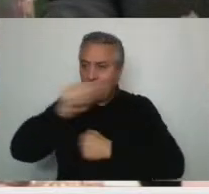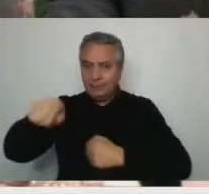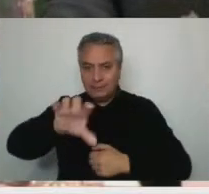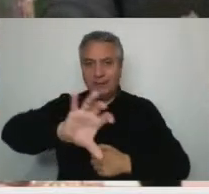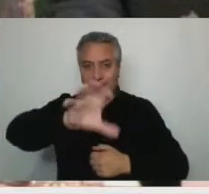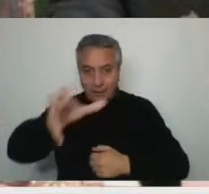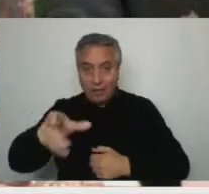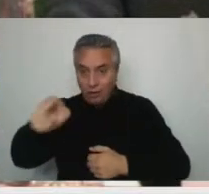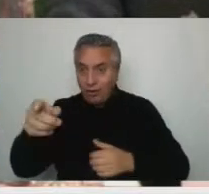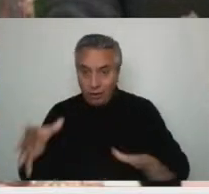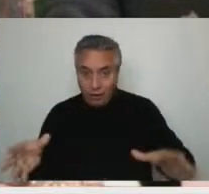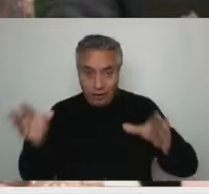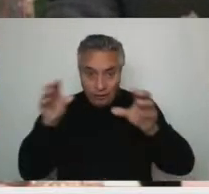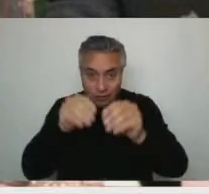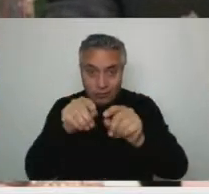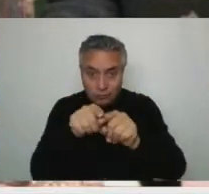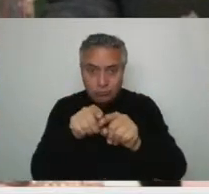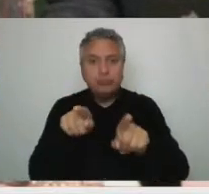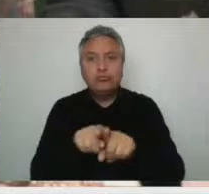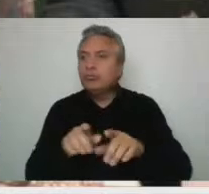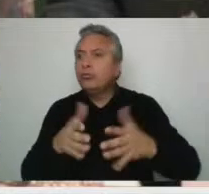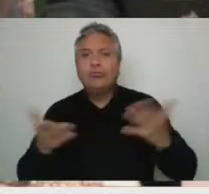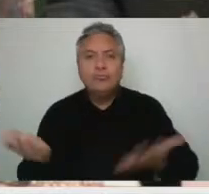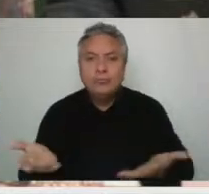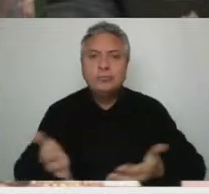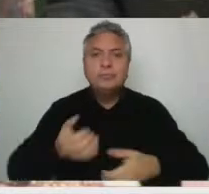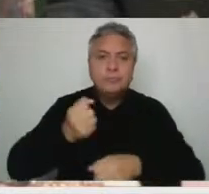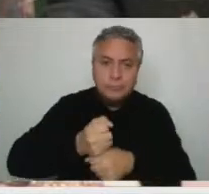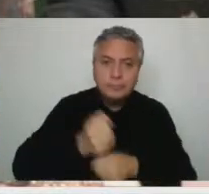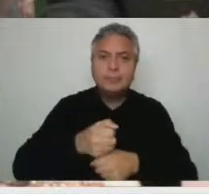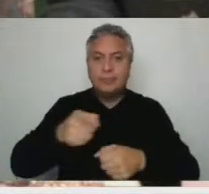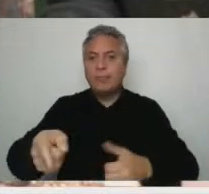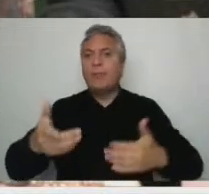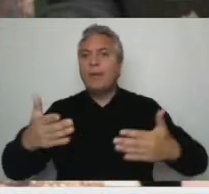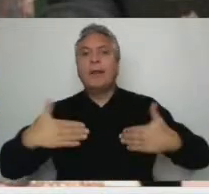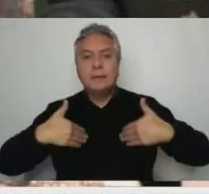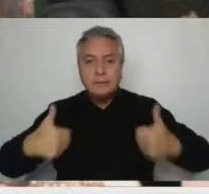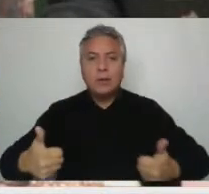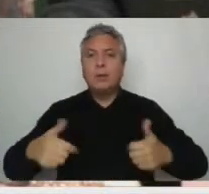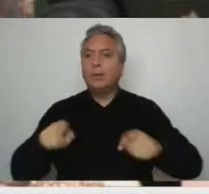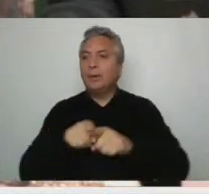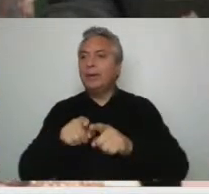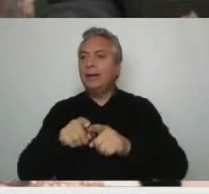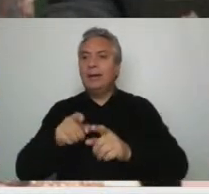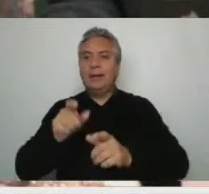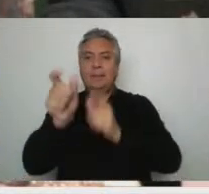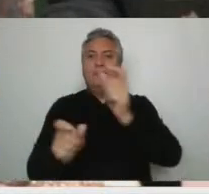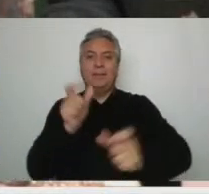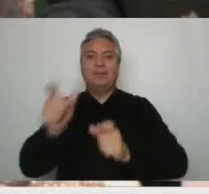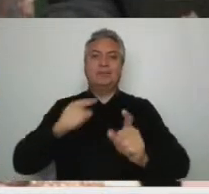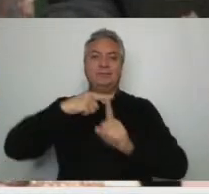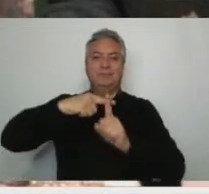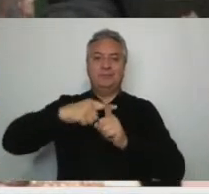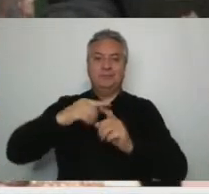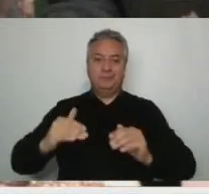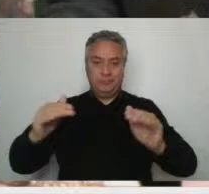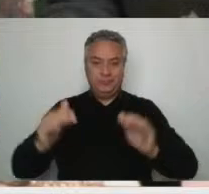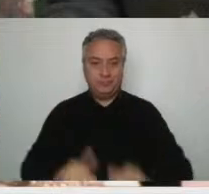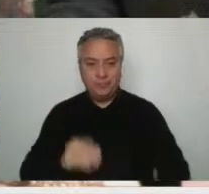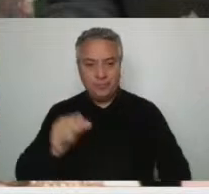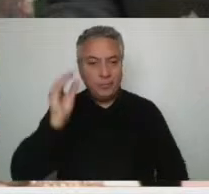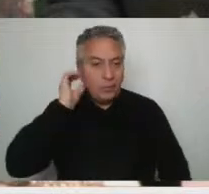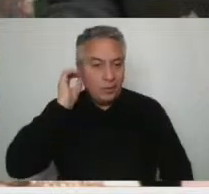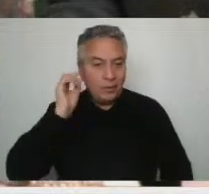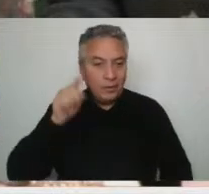in their health systems to overcome the effects of inequality over health and well-being. We have two